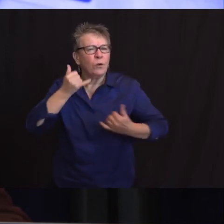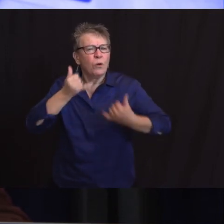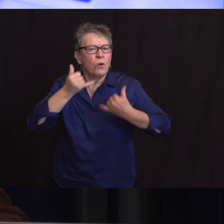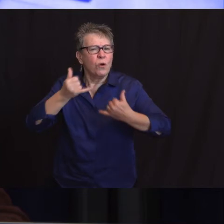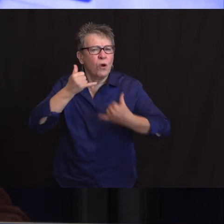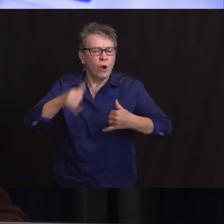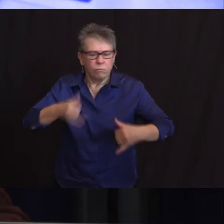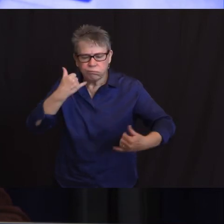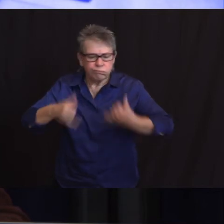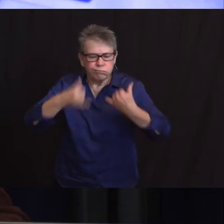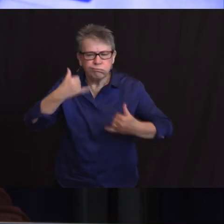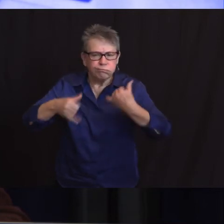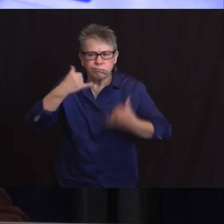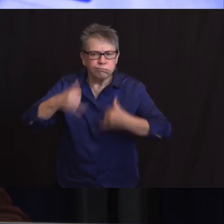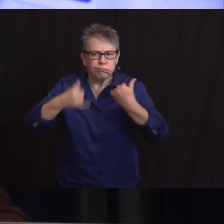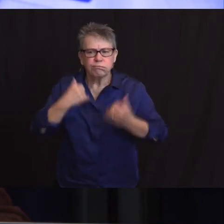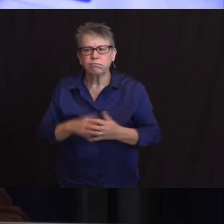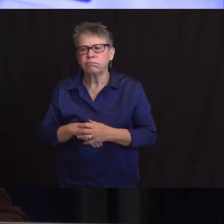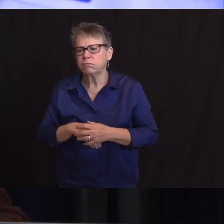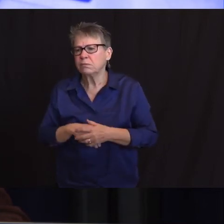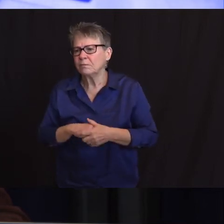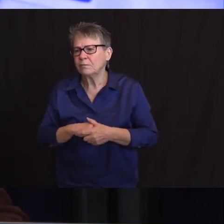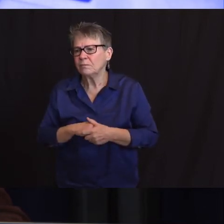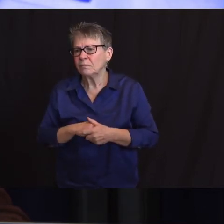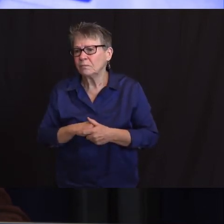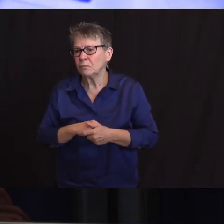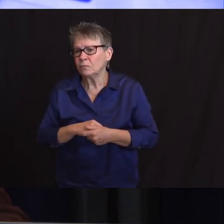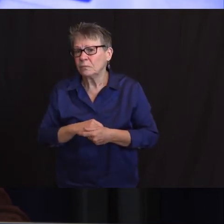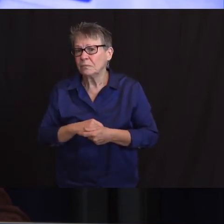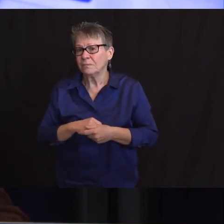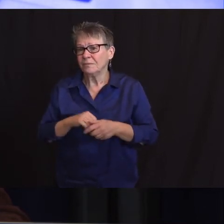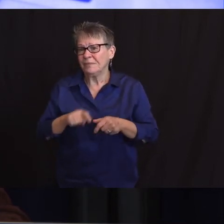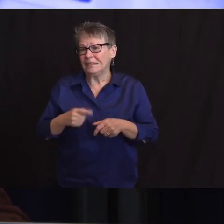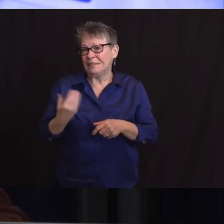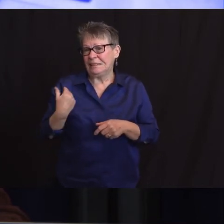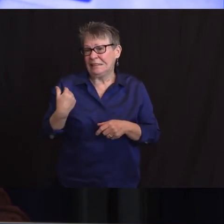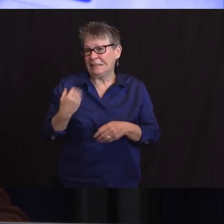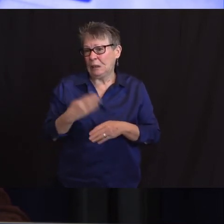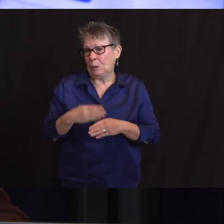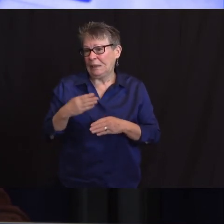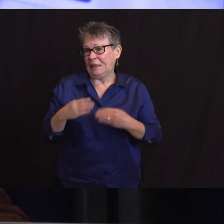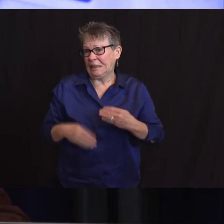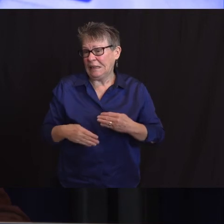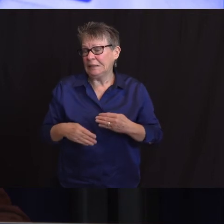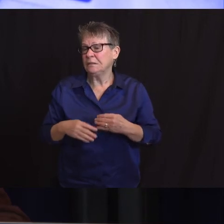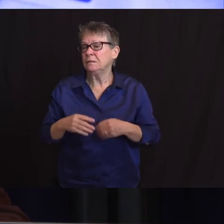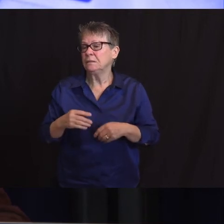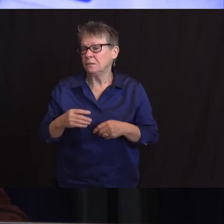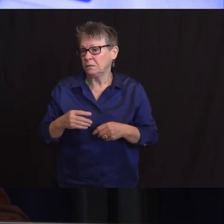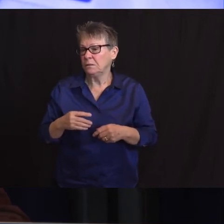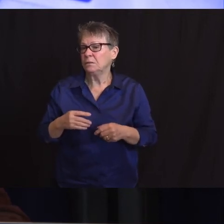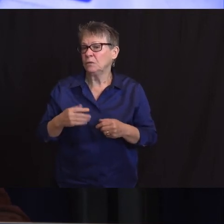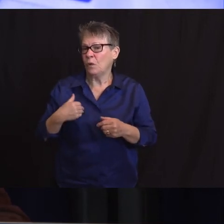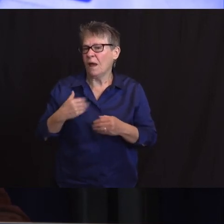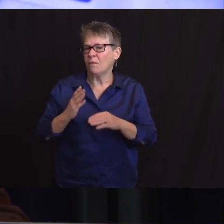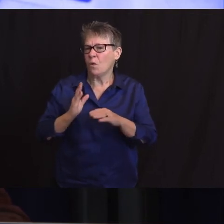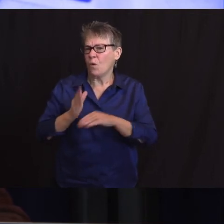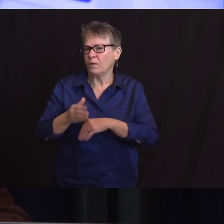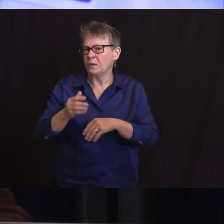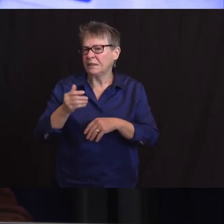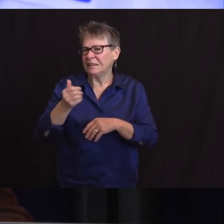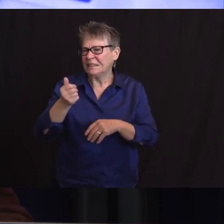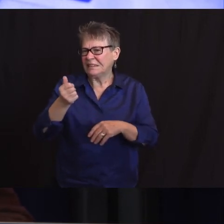weekend alone, agents spoke to more than 16,000 callers. They registered